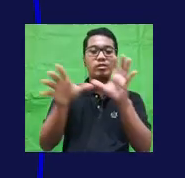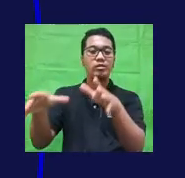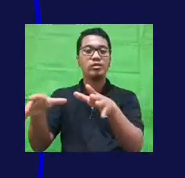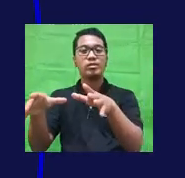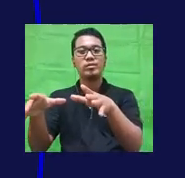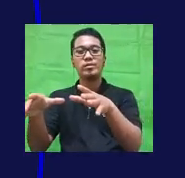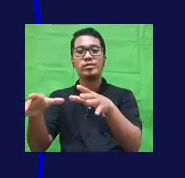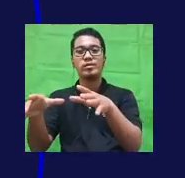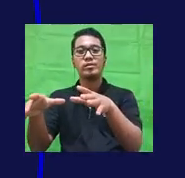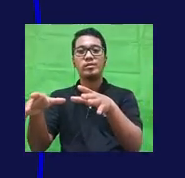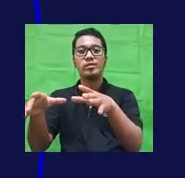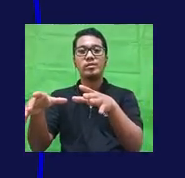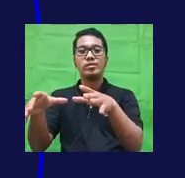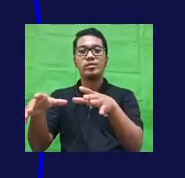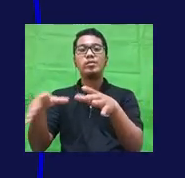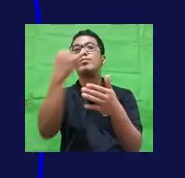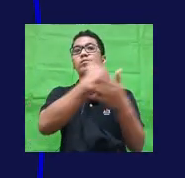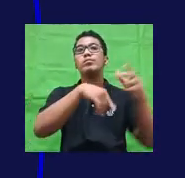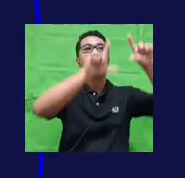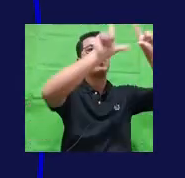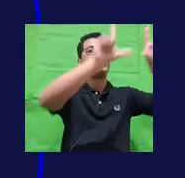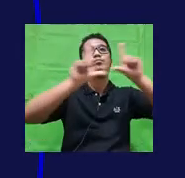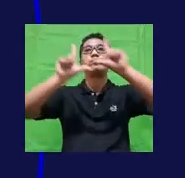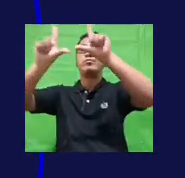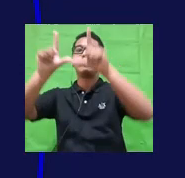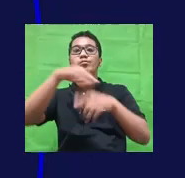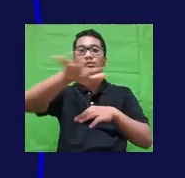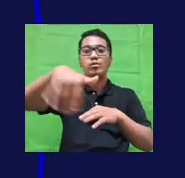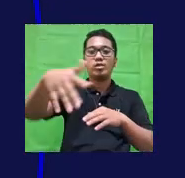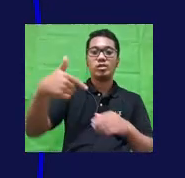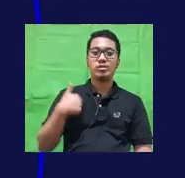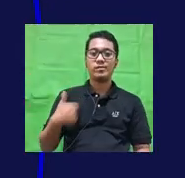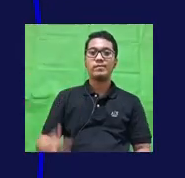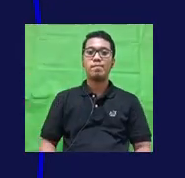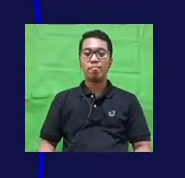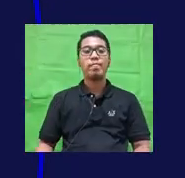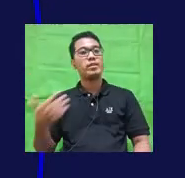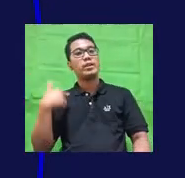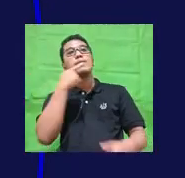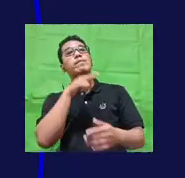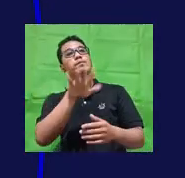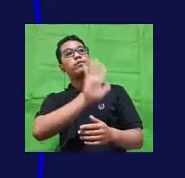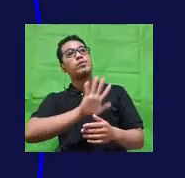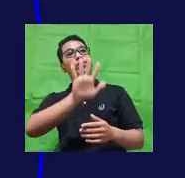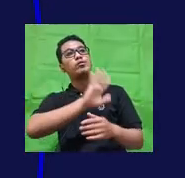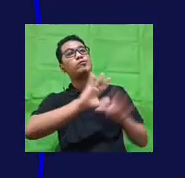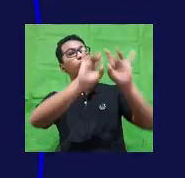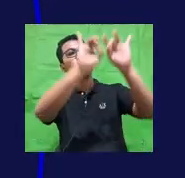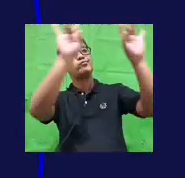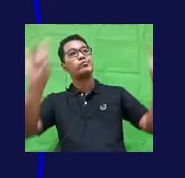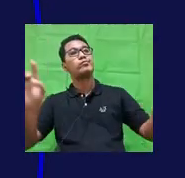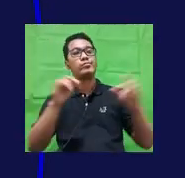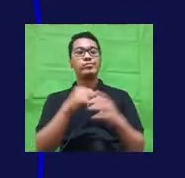portraits of my family, these portraits in the color orange, red. And then the next image is